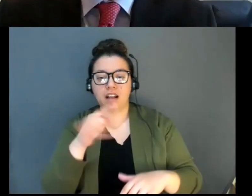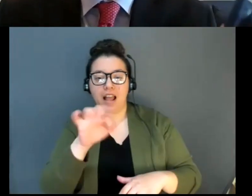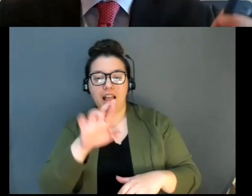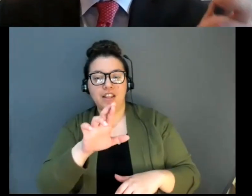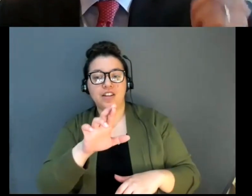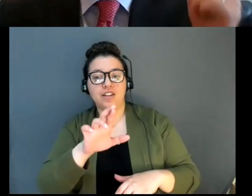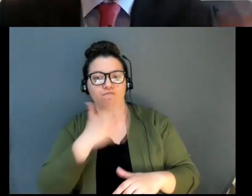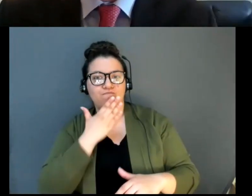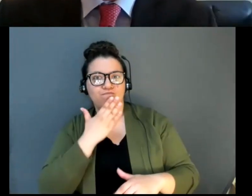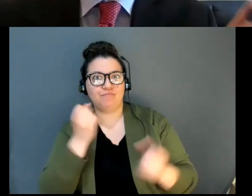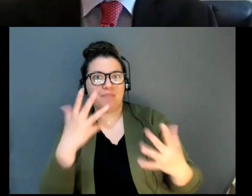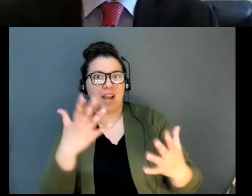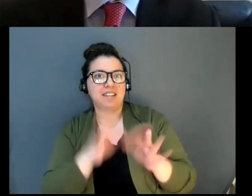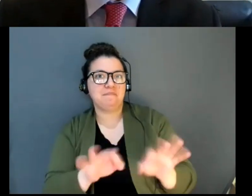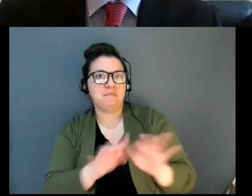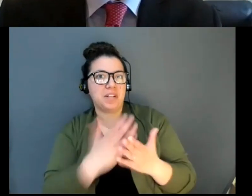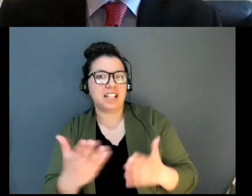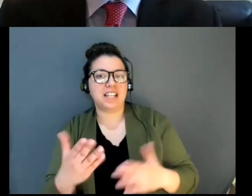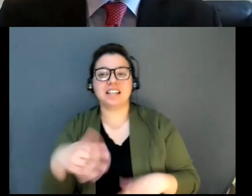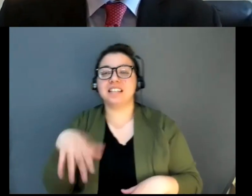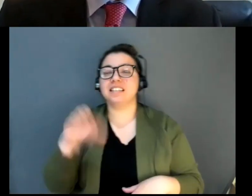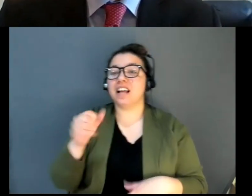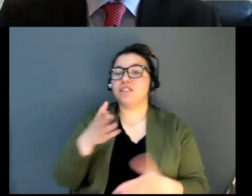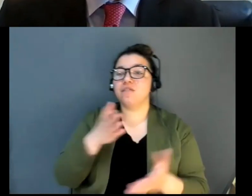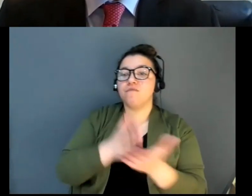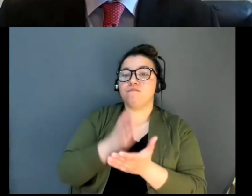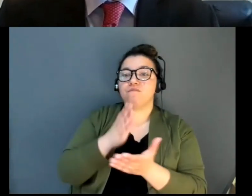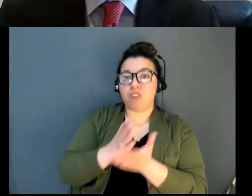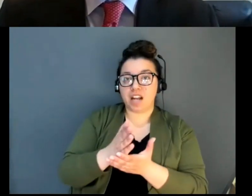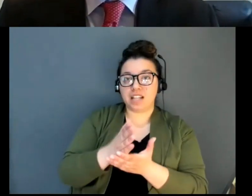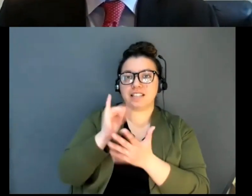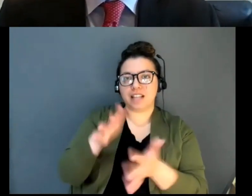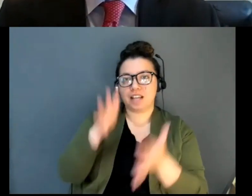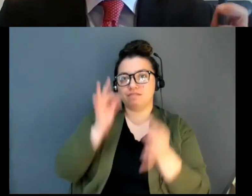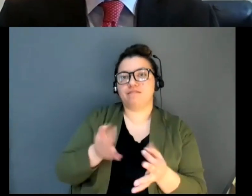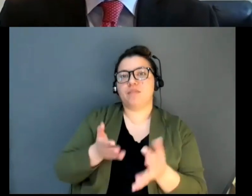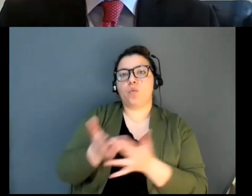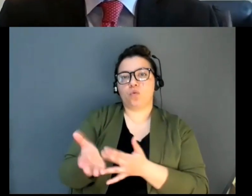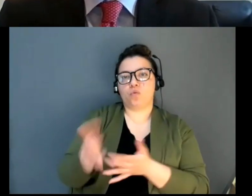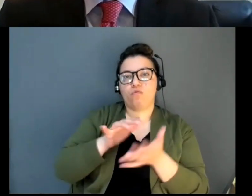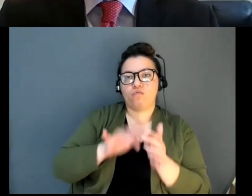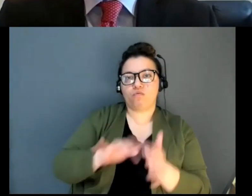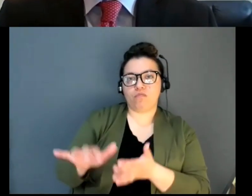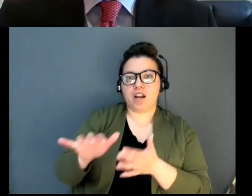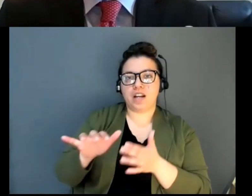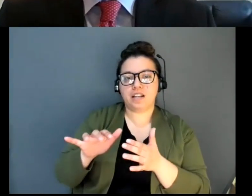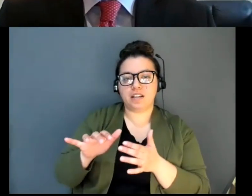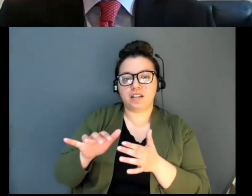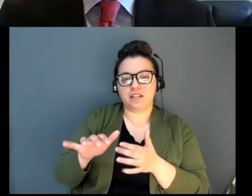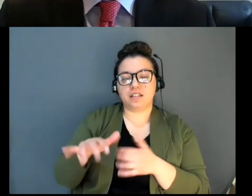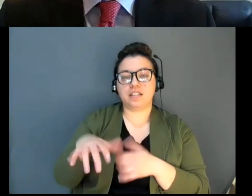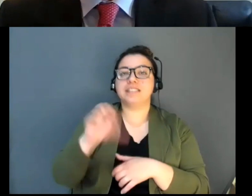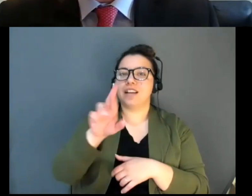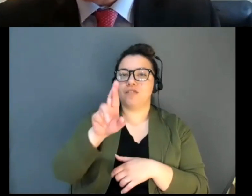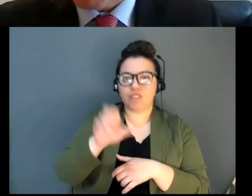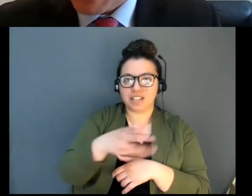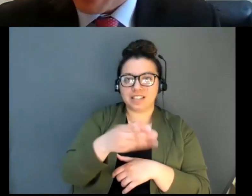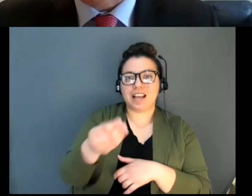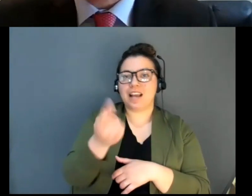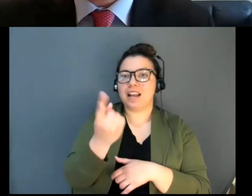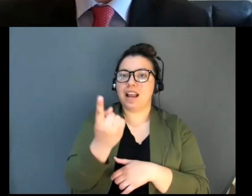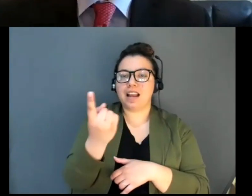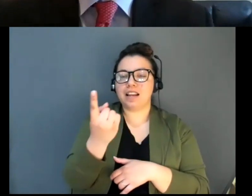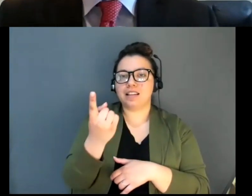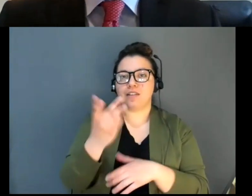rights are determined in writing, not by word of mouth. Real estate and anything over $5,000. There you go.